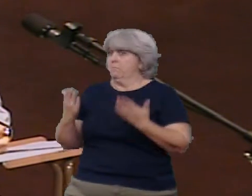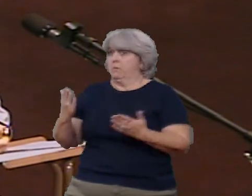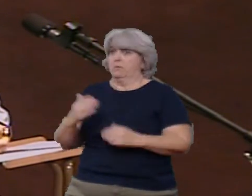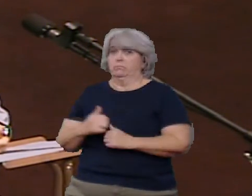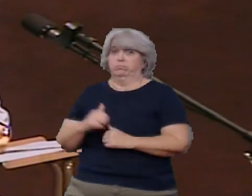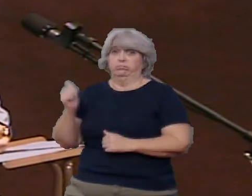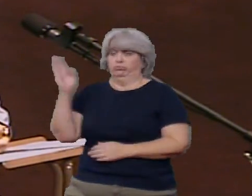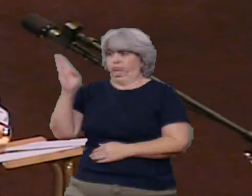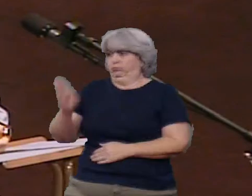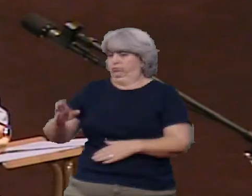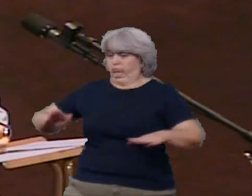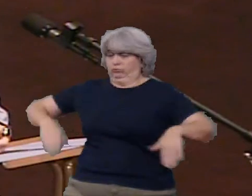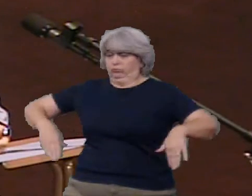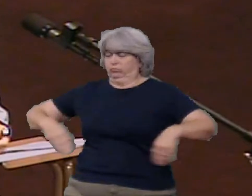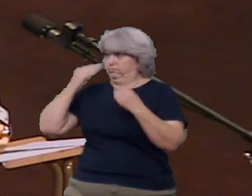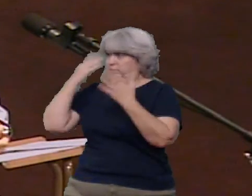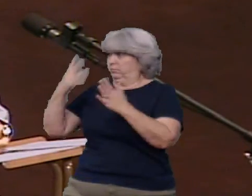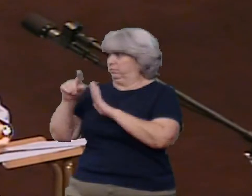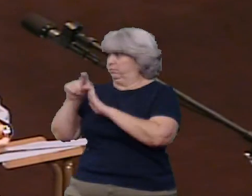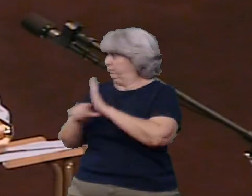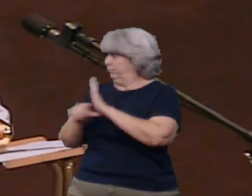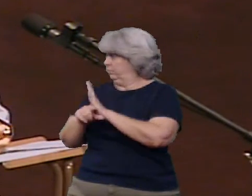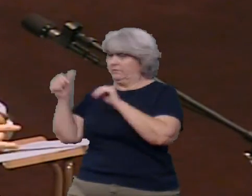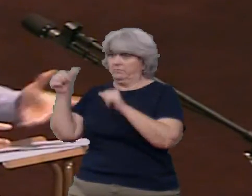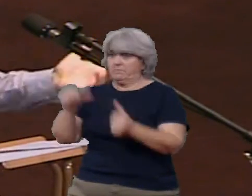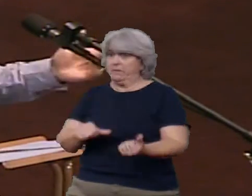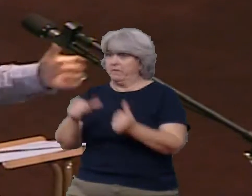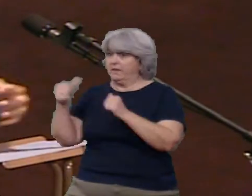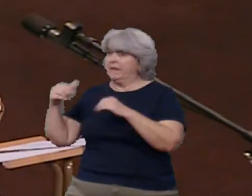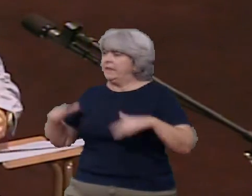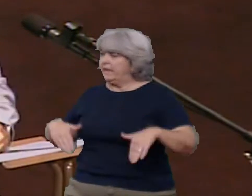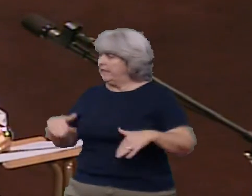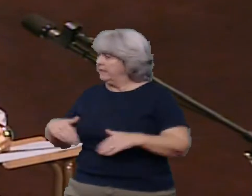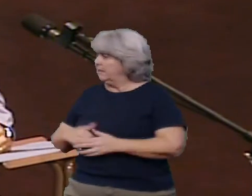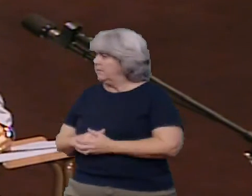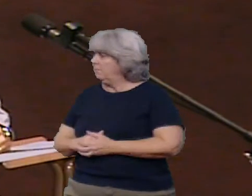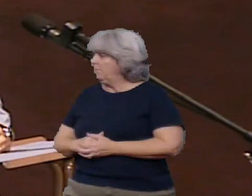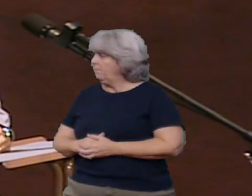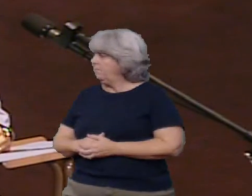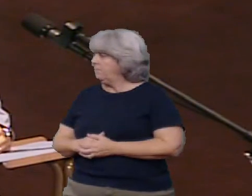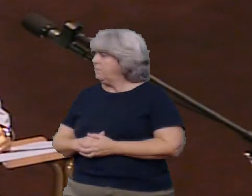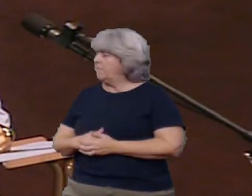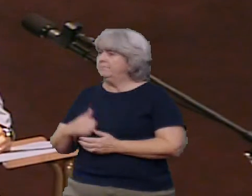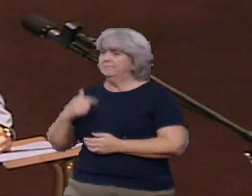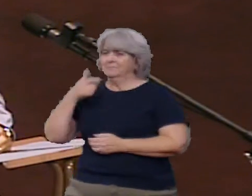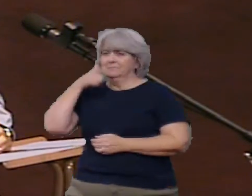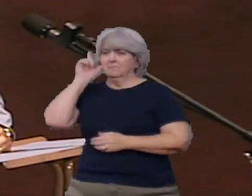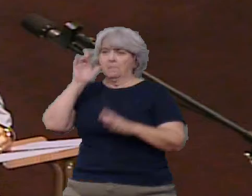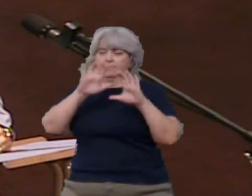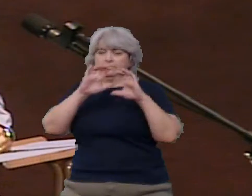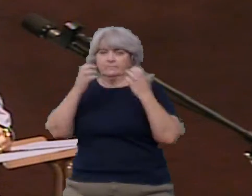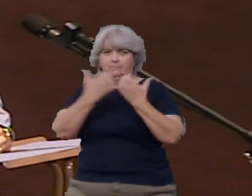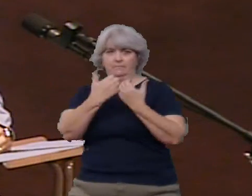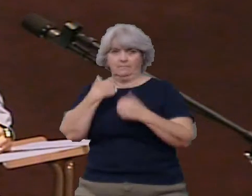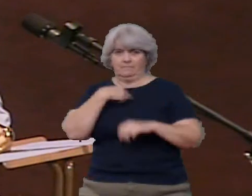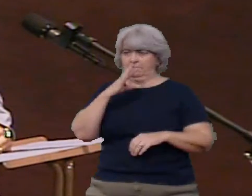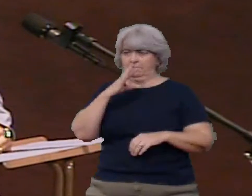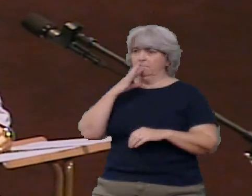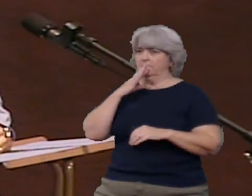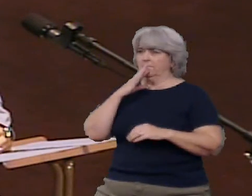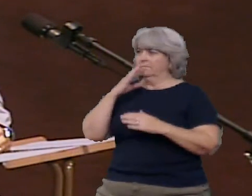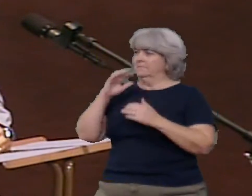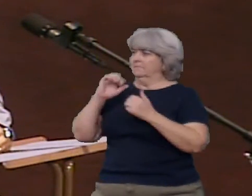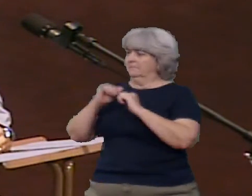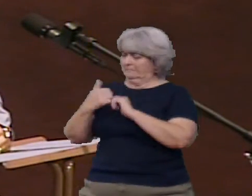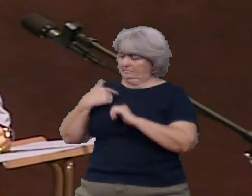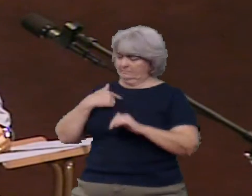rendered obedience to the gospel and never put on Christ in baptism. We talked tonight in our early class about some things that have affected us as